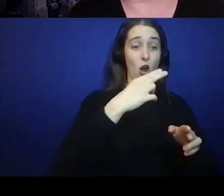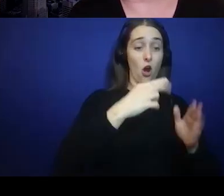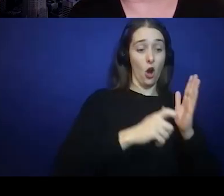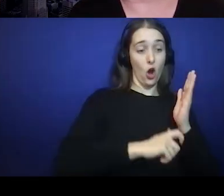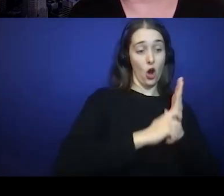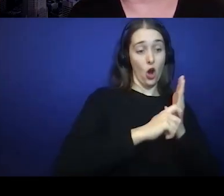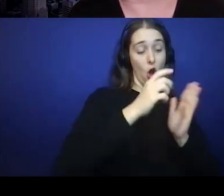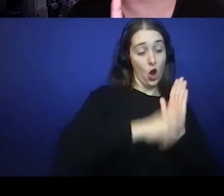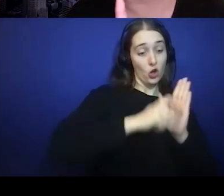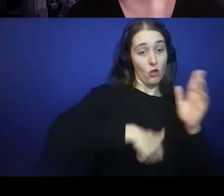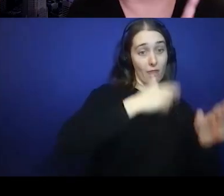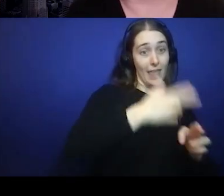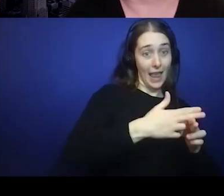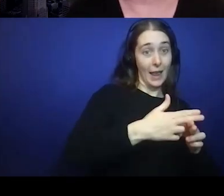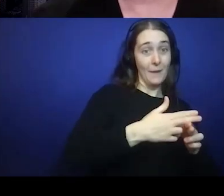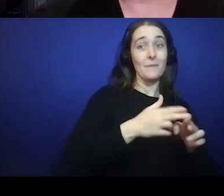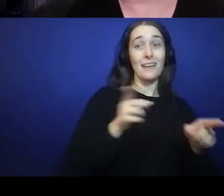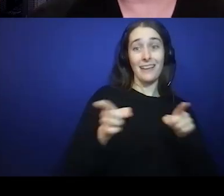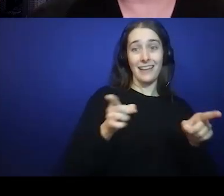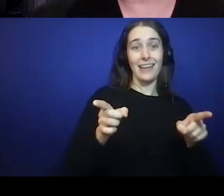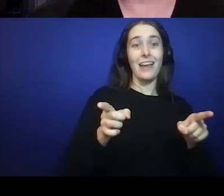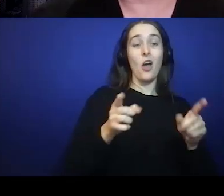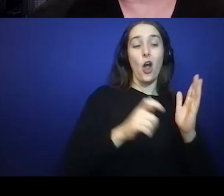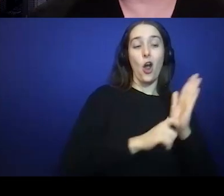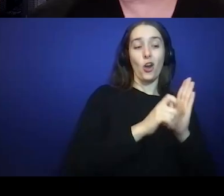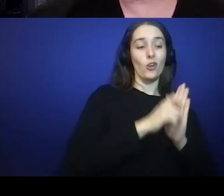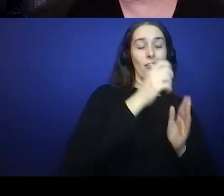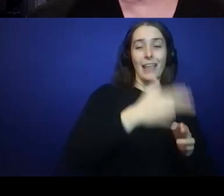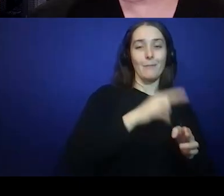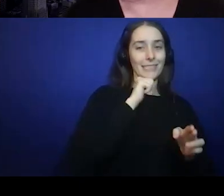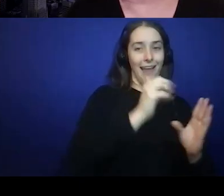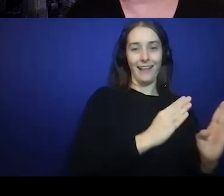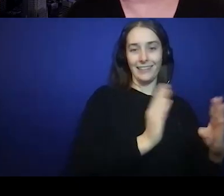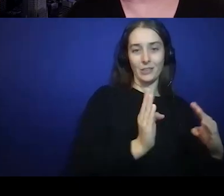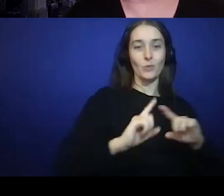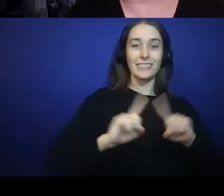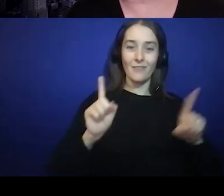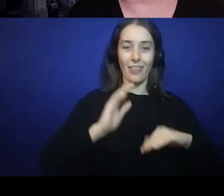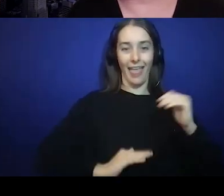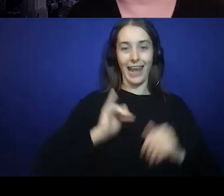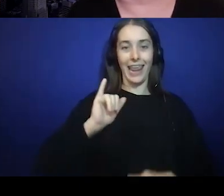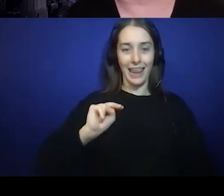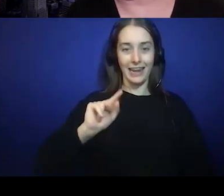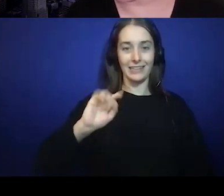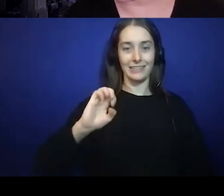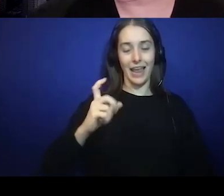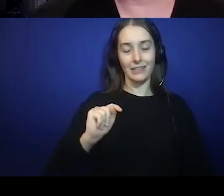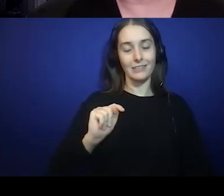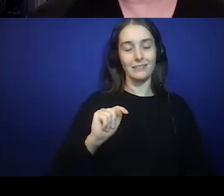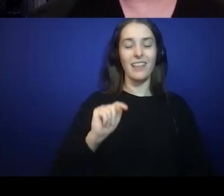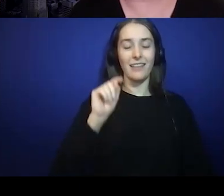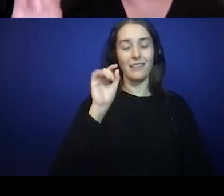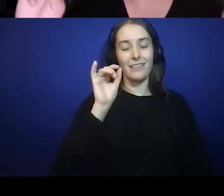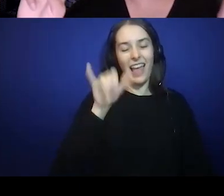article not italicized. So it is different than what you would see in text. which is why it can sometimes be